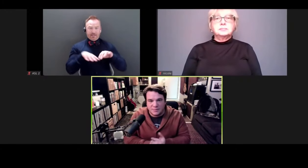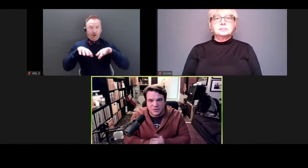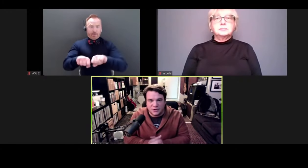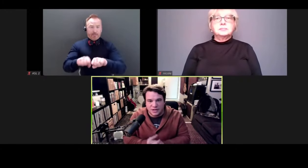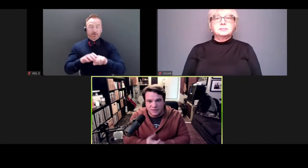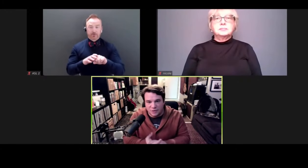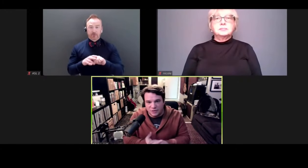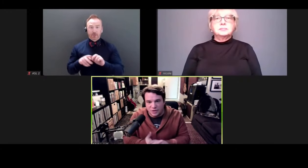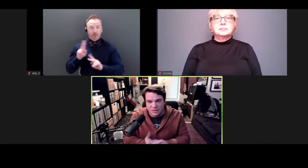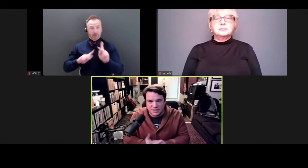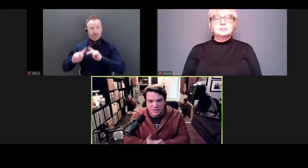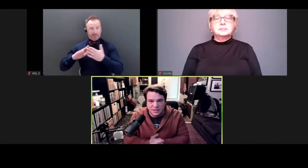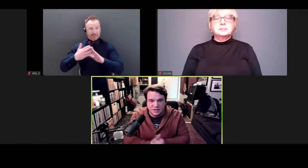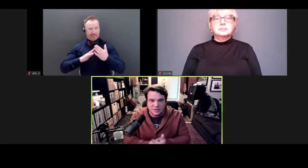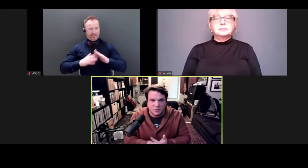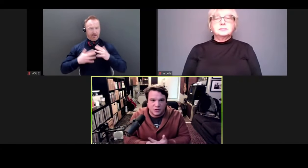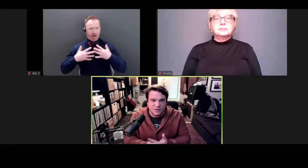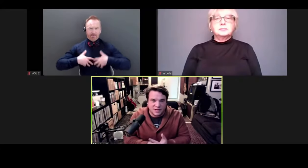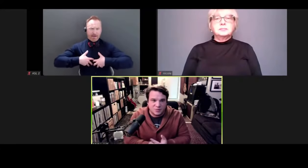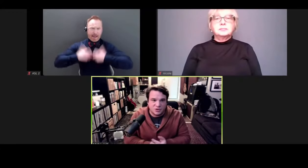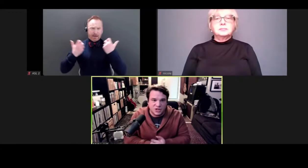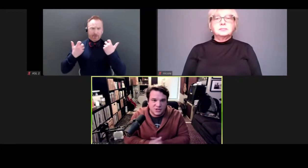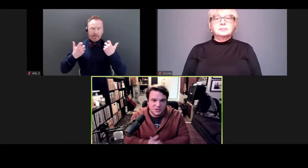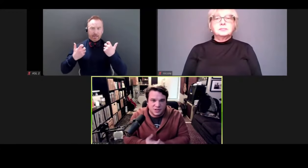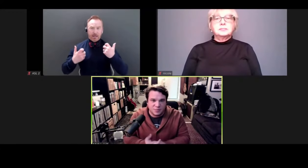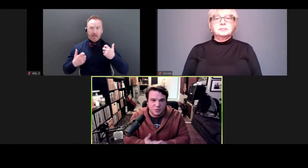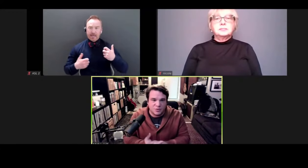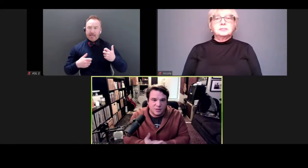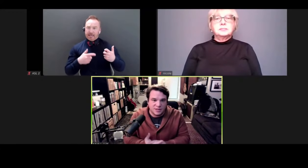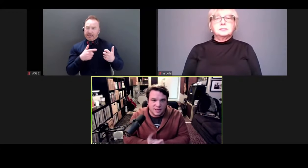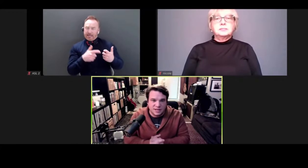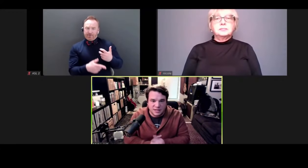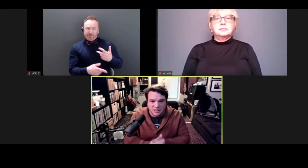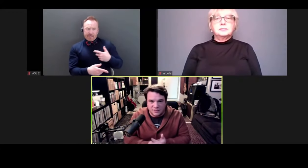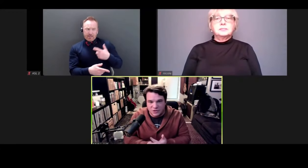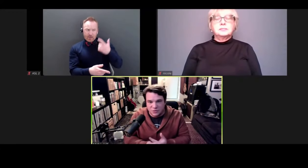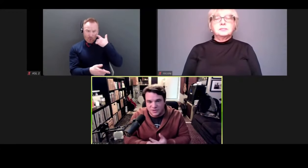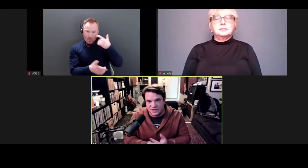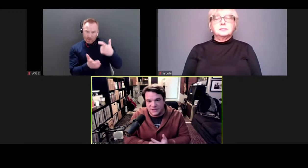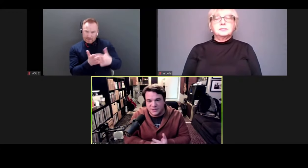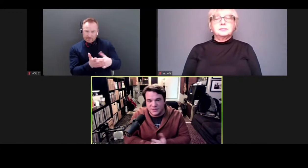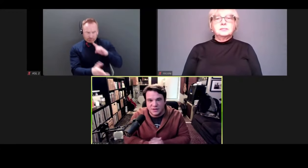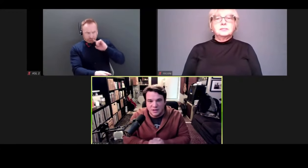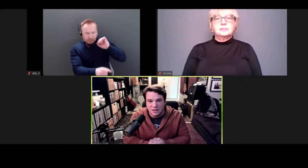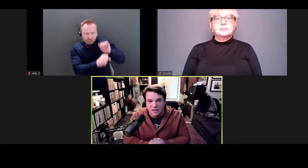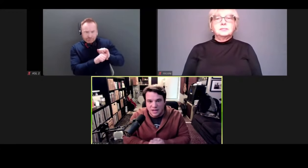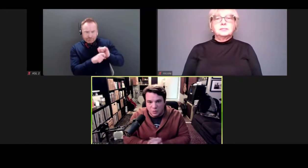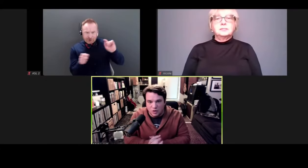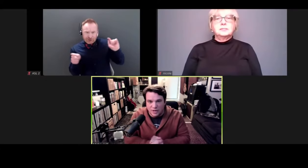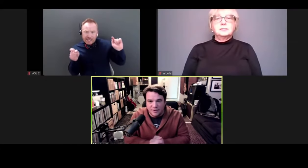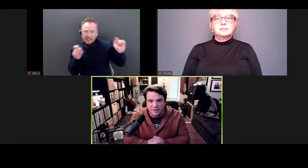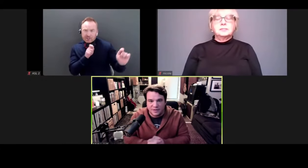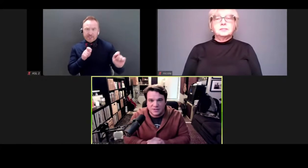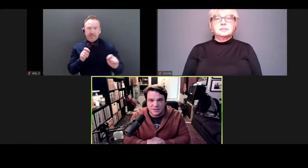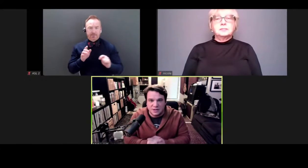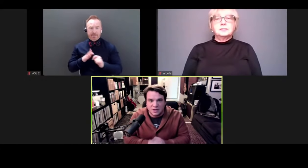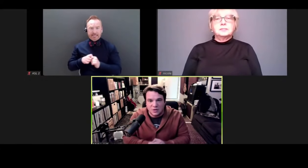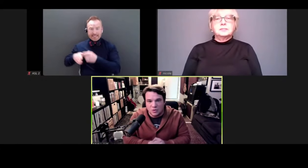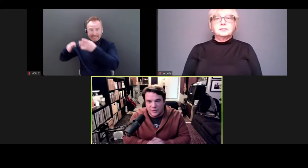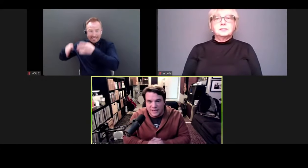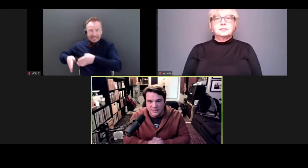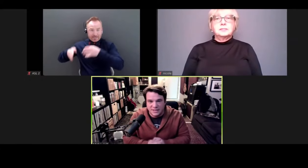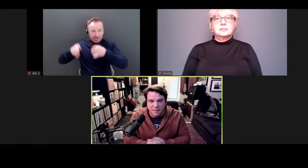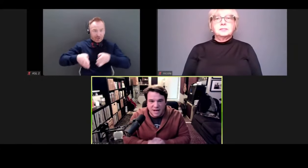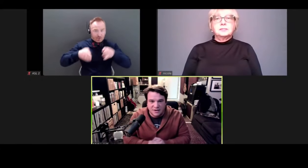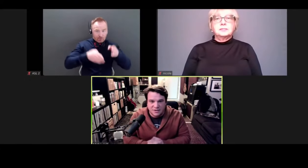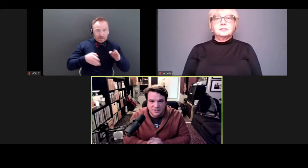I'm certain that if we do not see some real tangible changes in the approach being taken, that individual citizens, and I worry about this, will